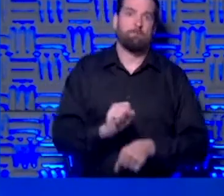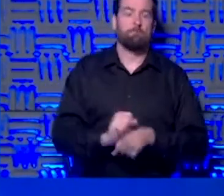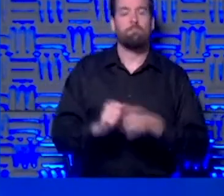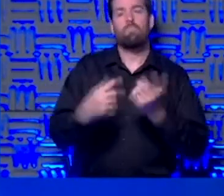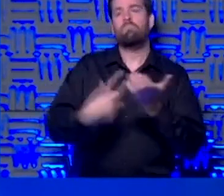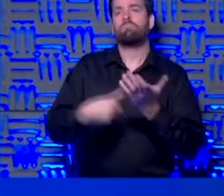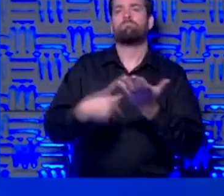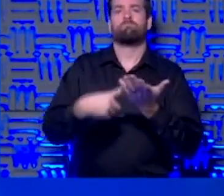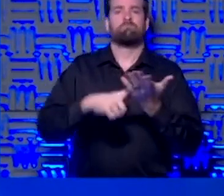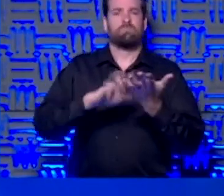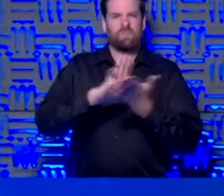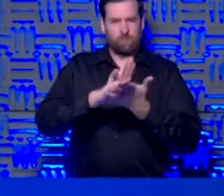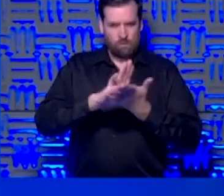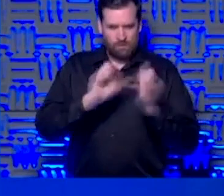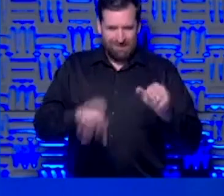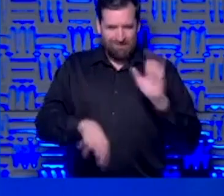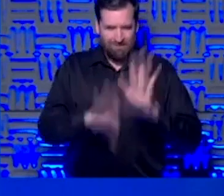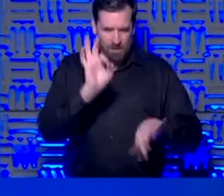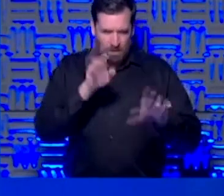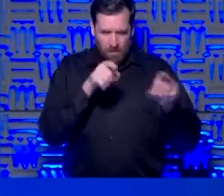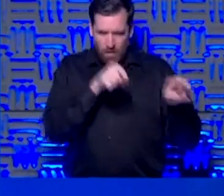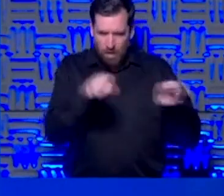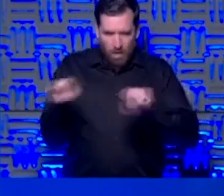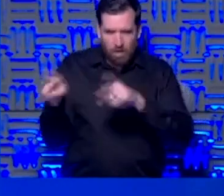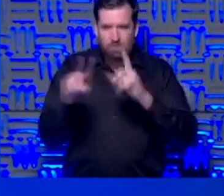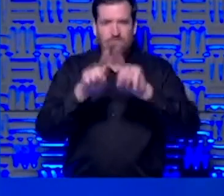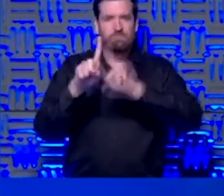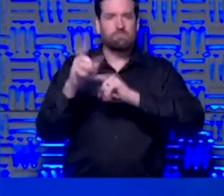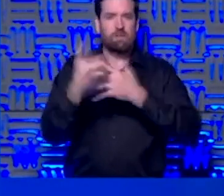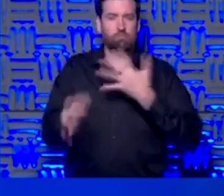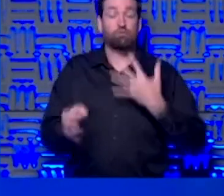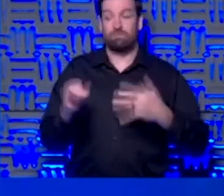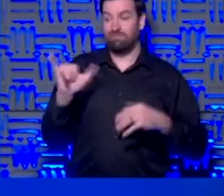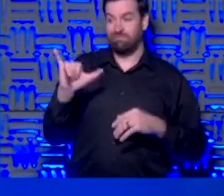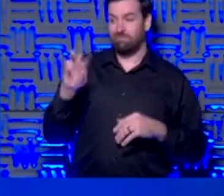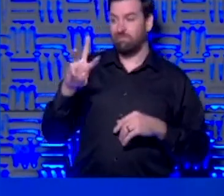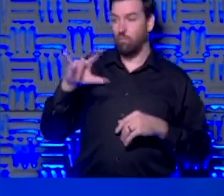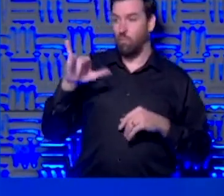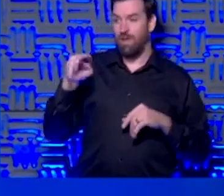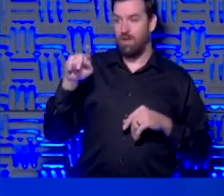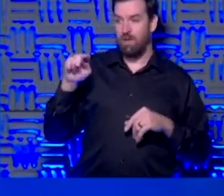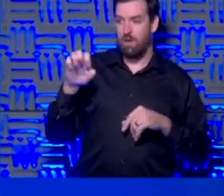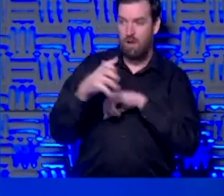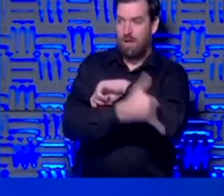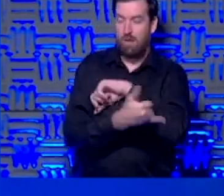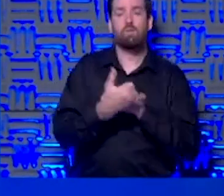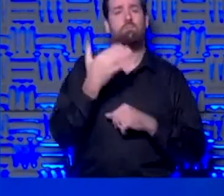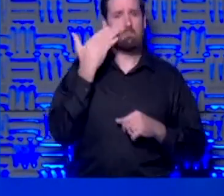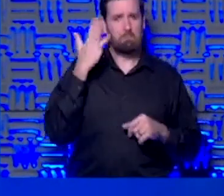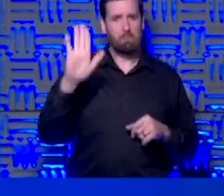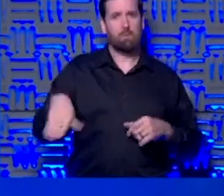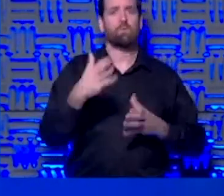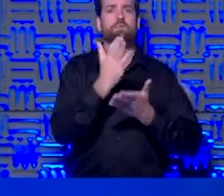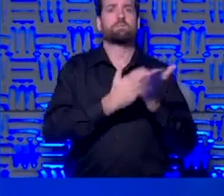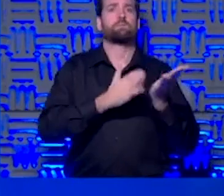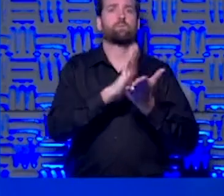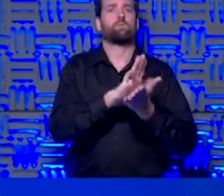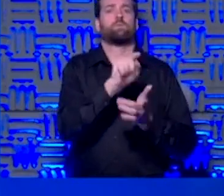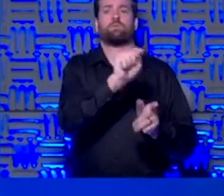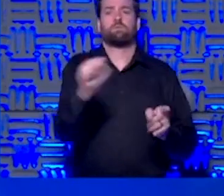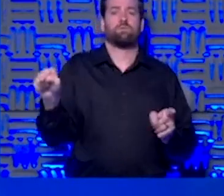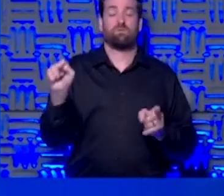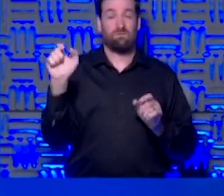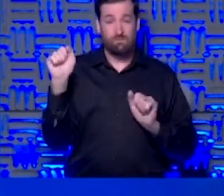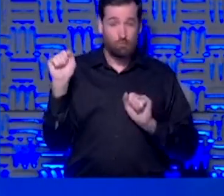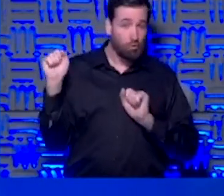how schools can find different ways, and some of the ways of Wyandotte's trying to do Yeah. things a little differently. And I know other schools are. I don't know about